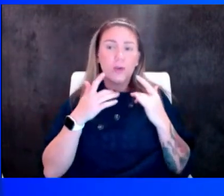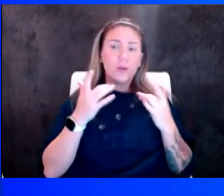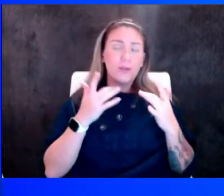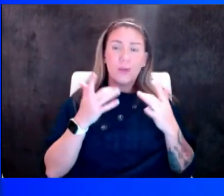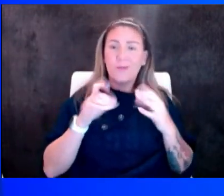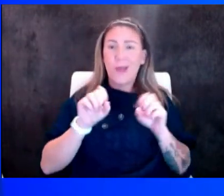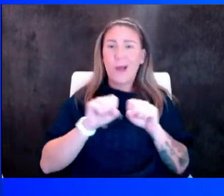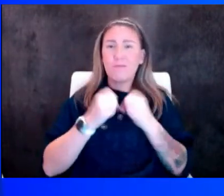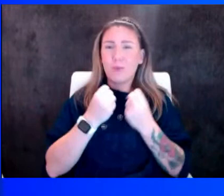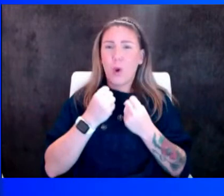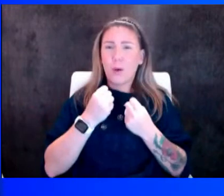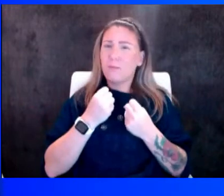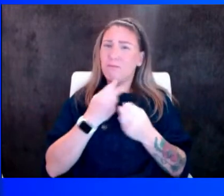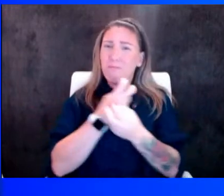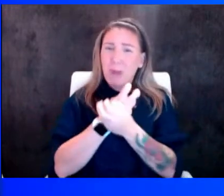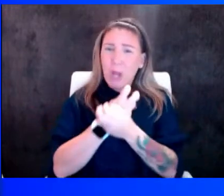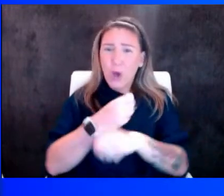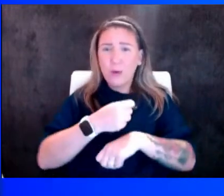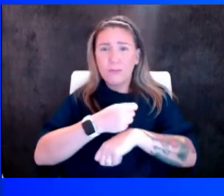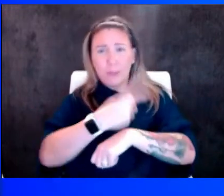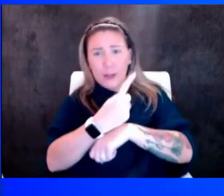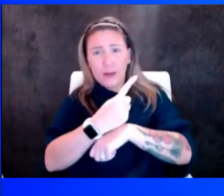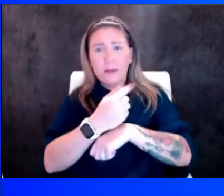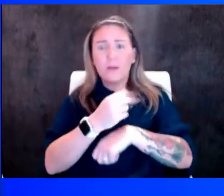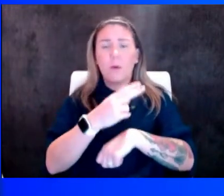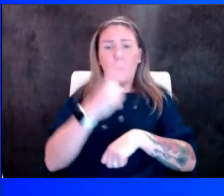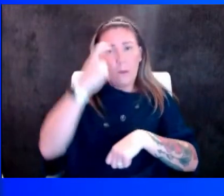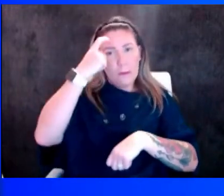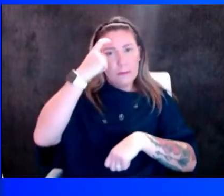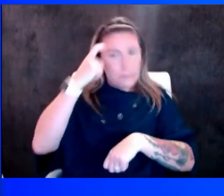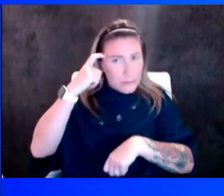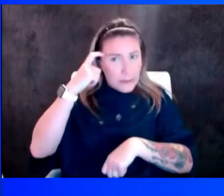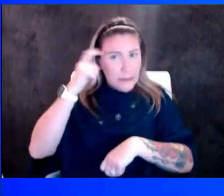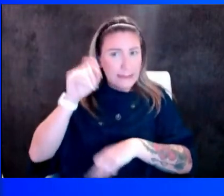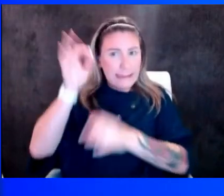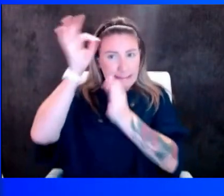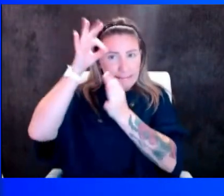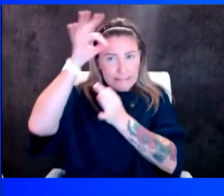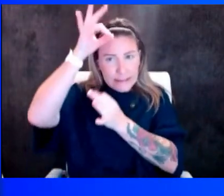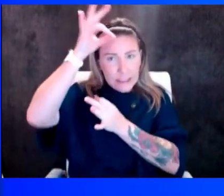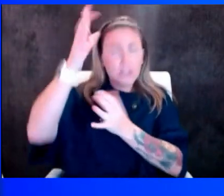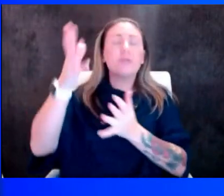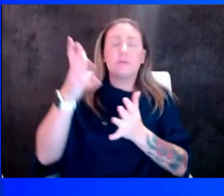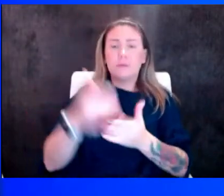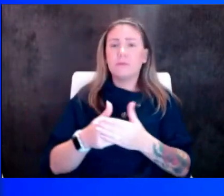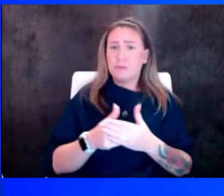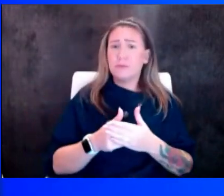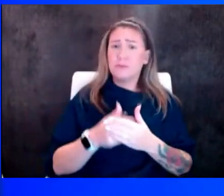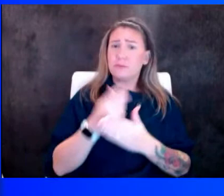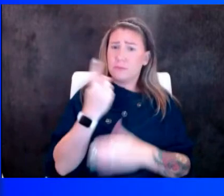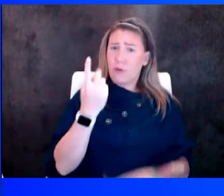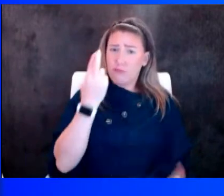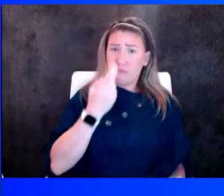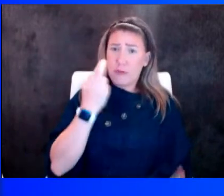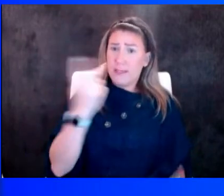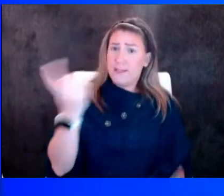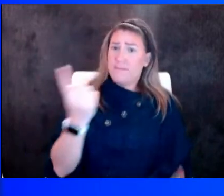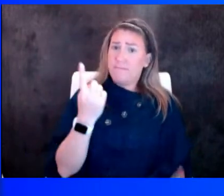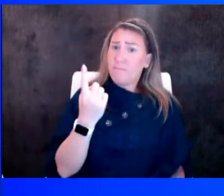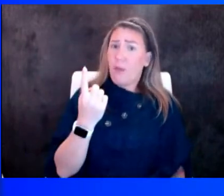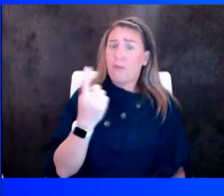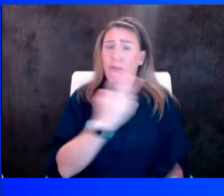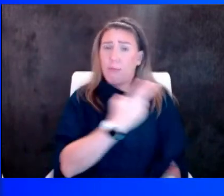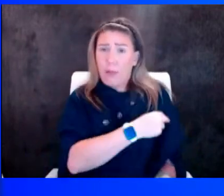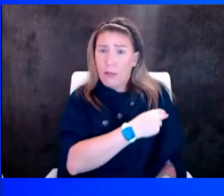bone or a really large gash that's going to need some stitches, I think those are definitely reasons to come see us. But I think you can